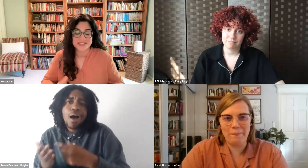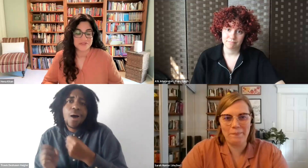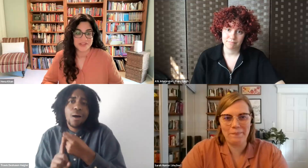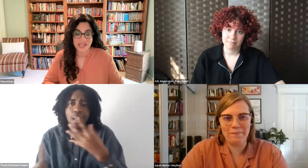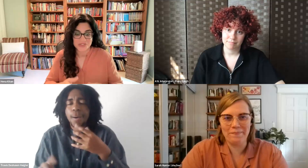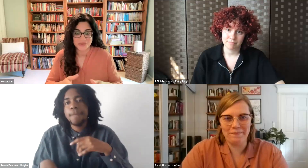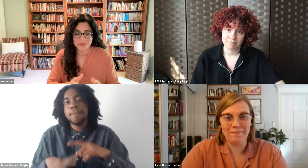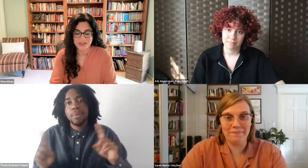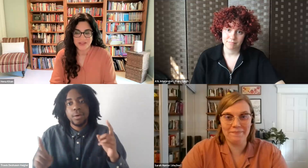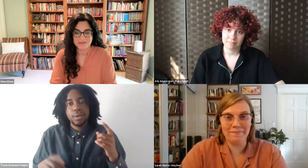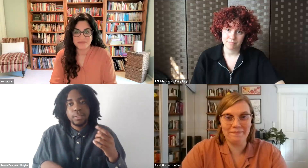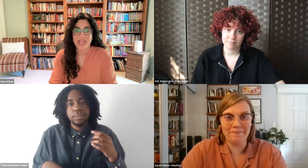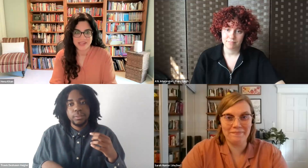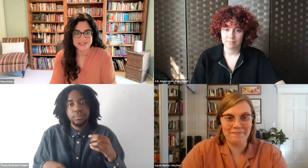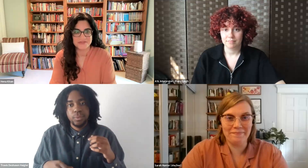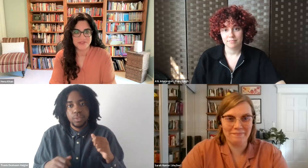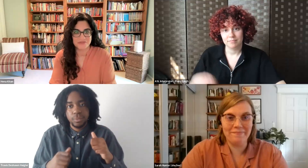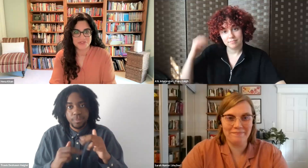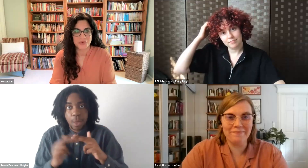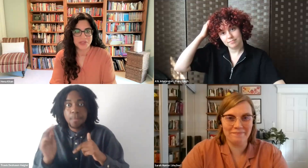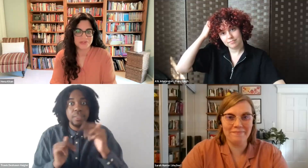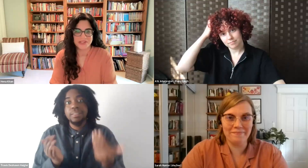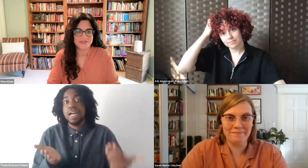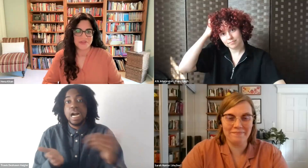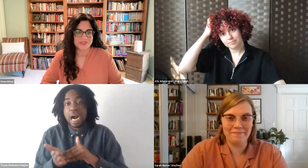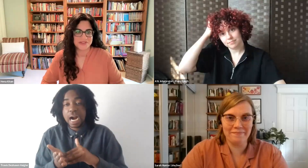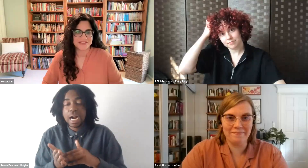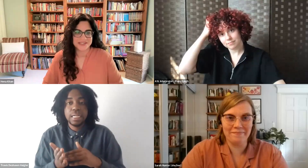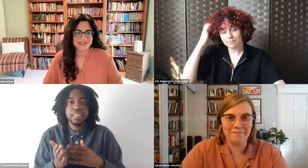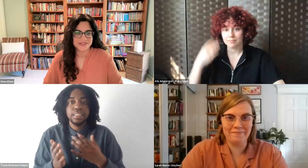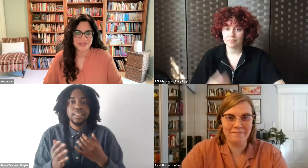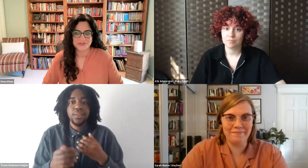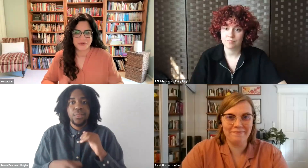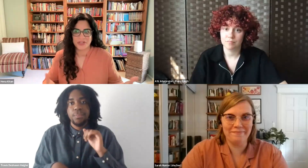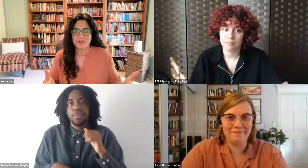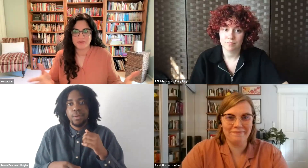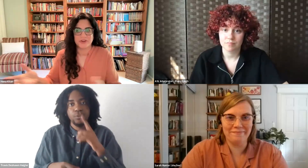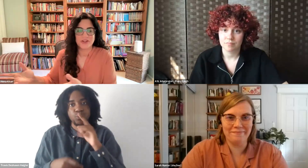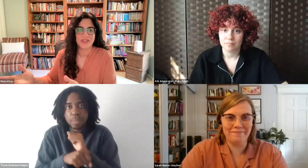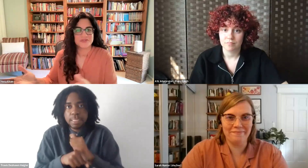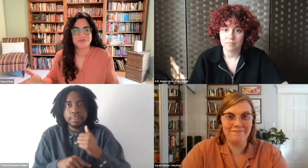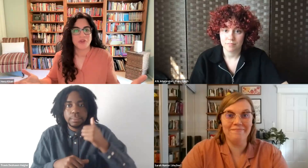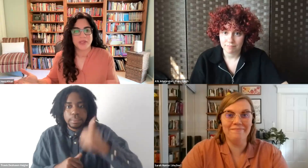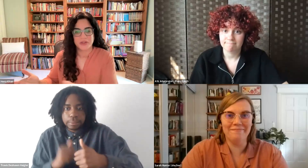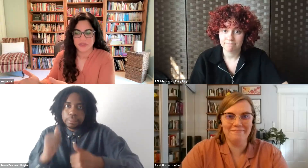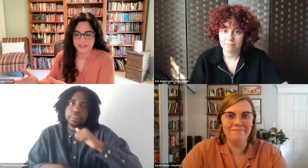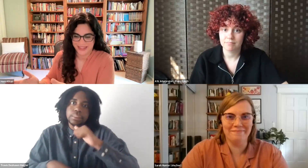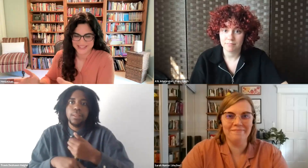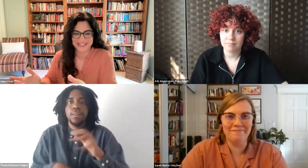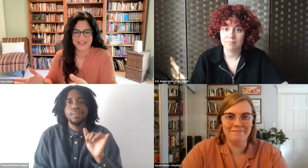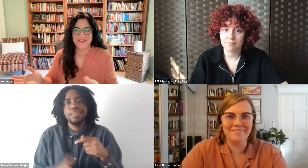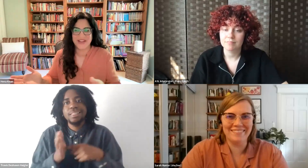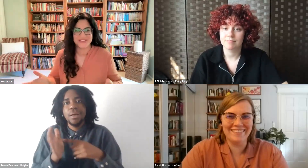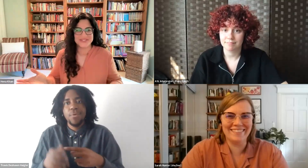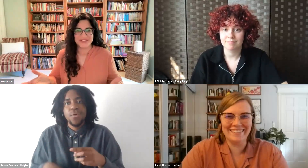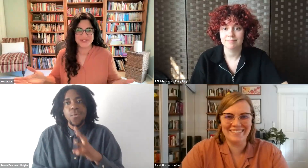restoration itself, like the actual mechanics of restoring a building, I found really fascinating too, like diverting a river that's flowing underneath